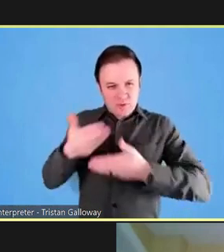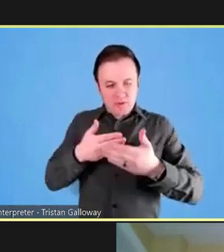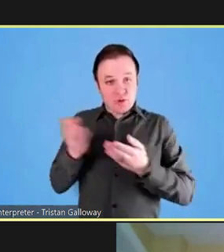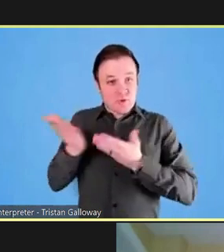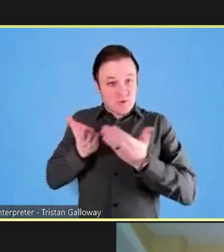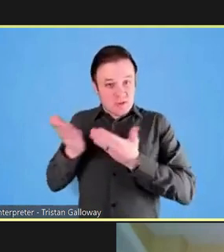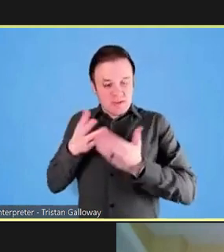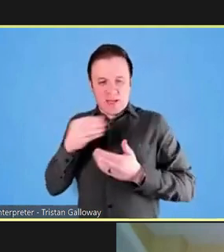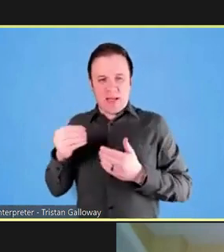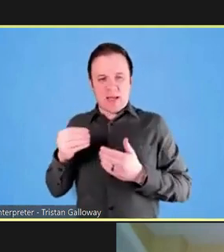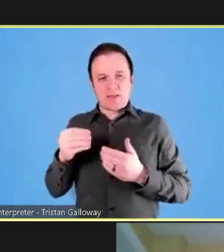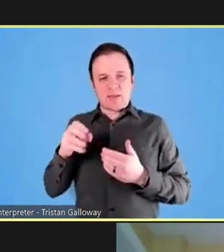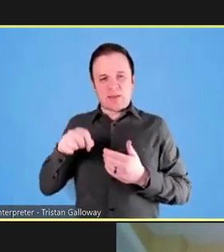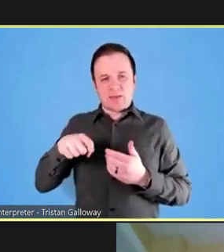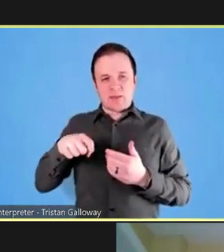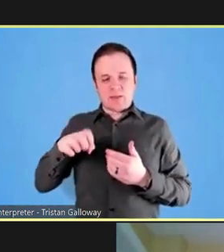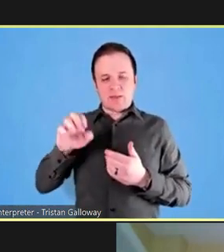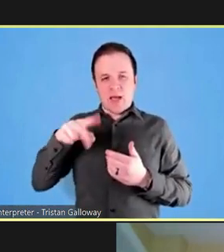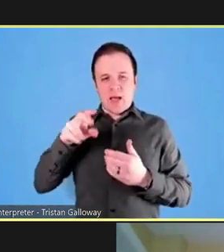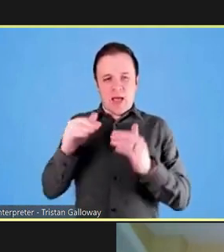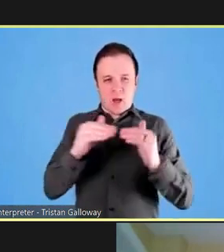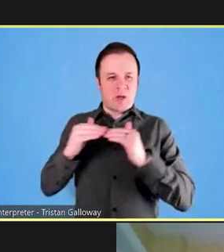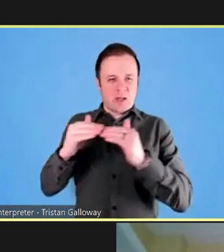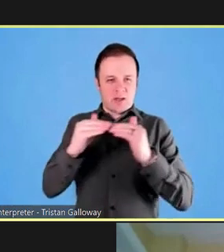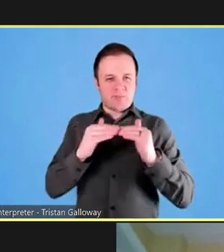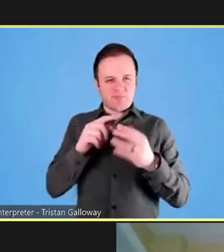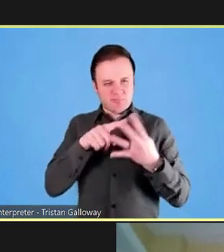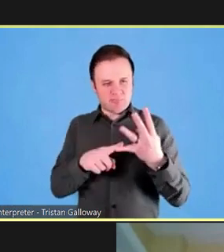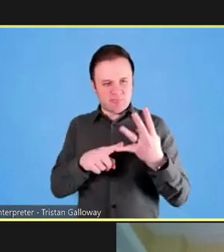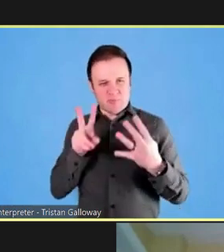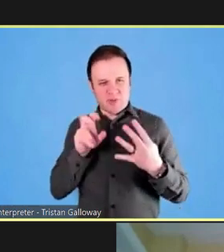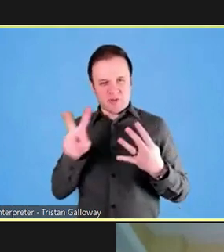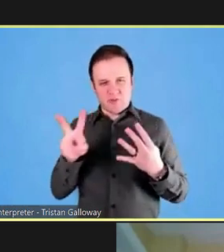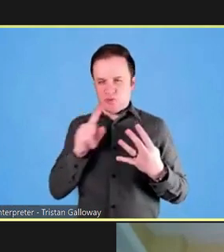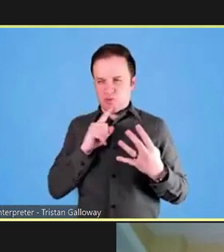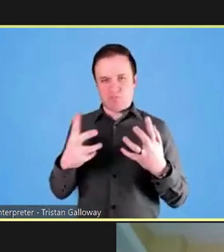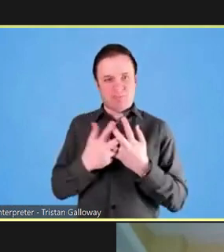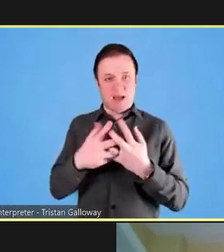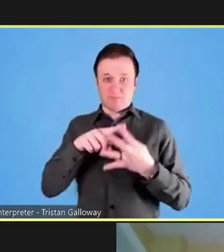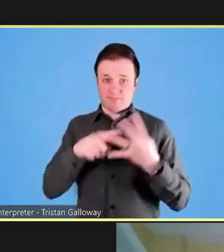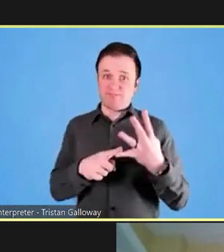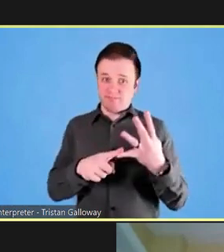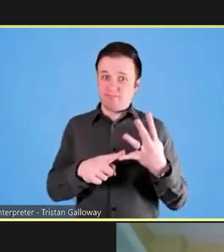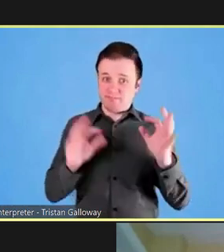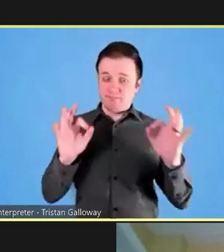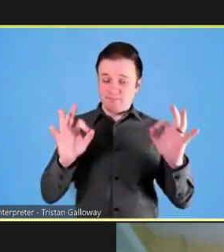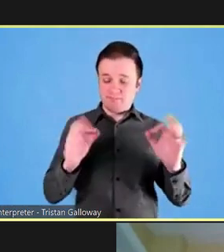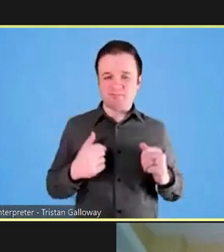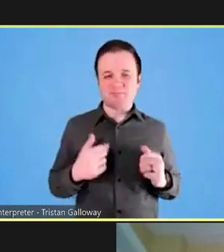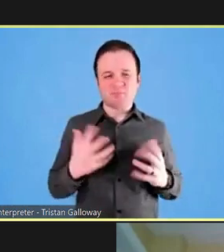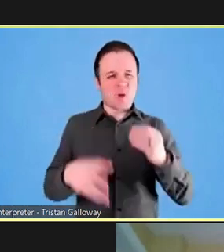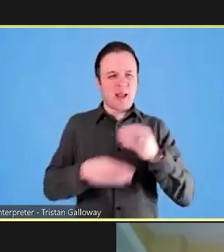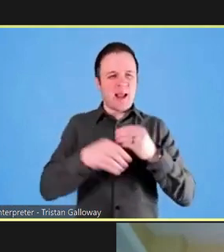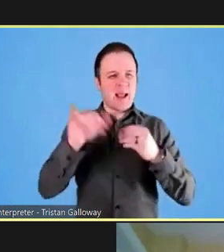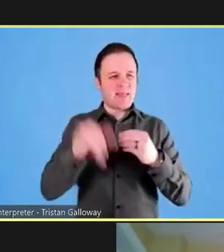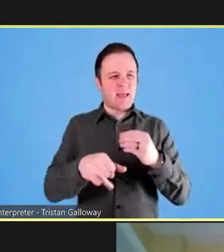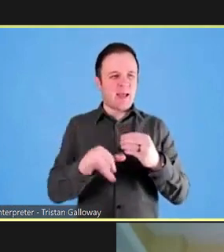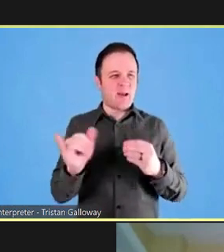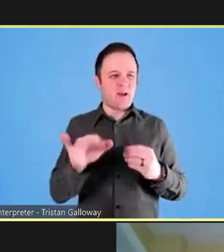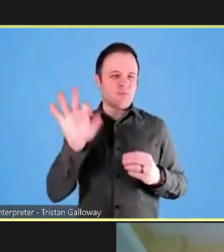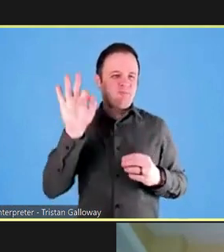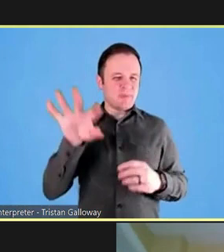which also the VSV lends itself to very well. So I just wanted to add that additional